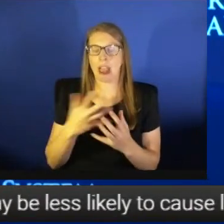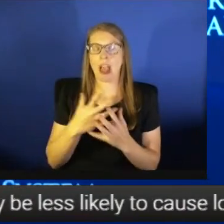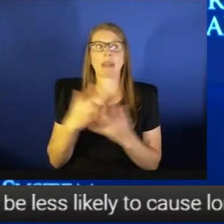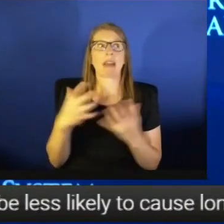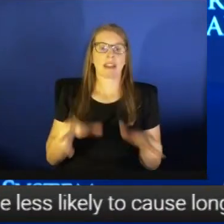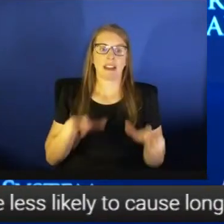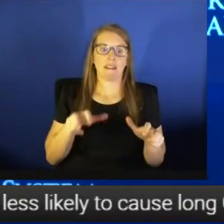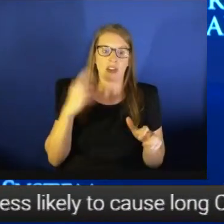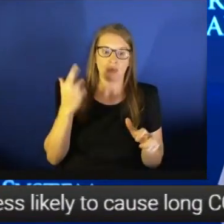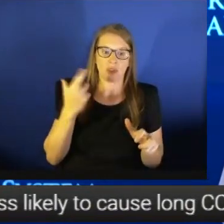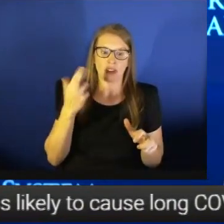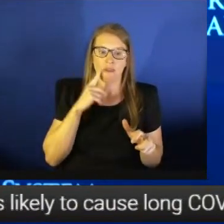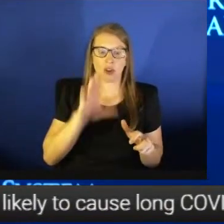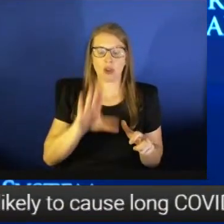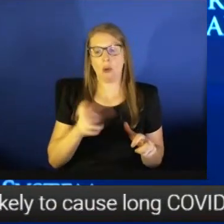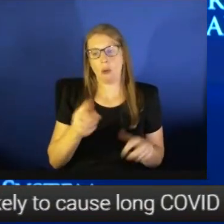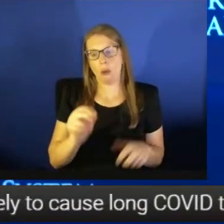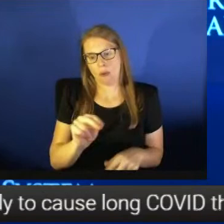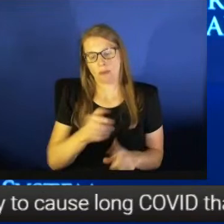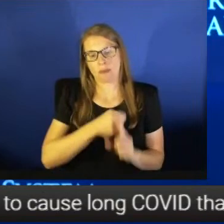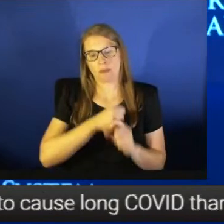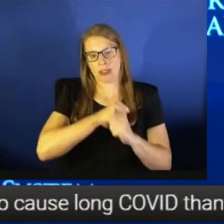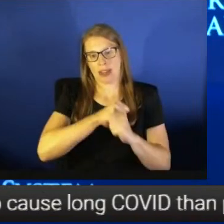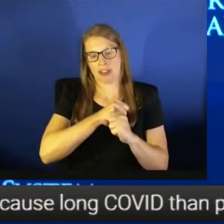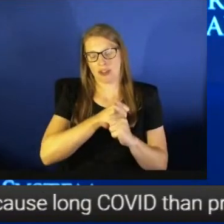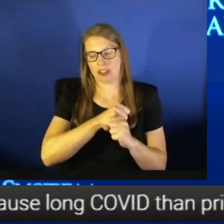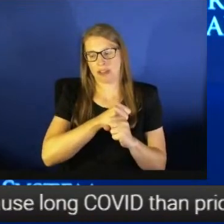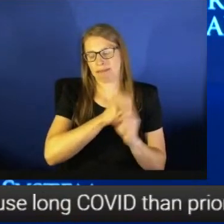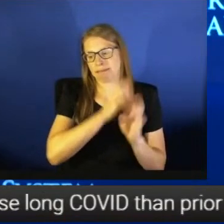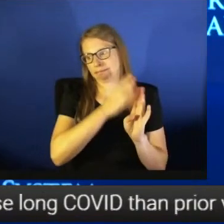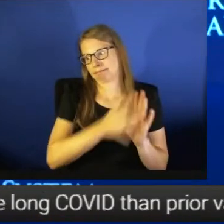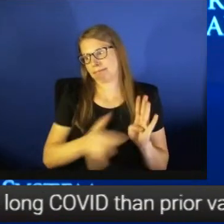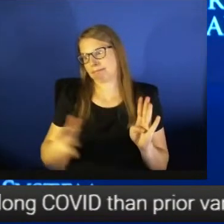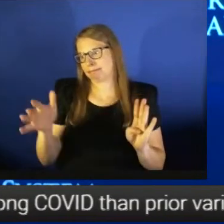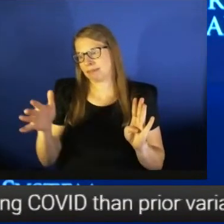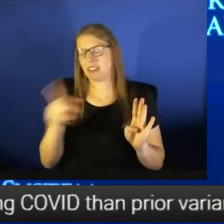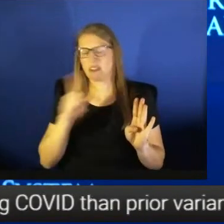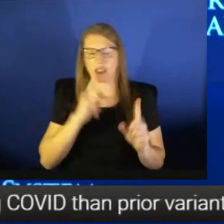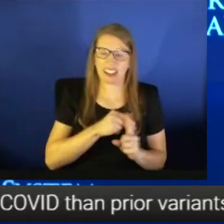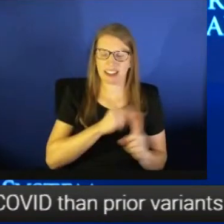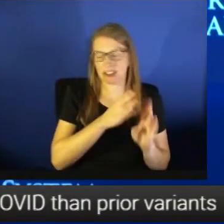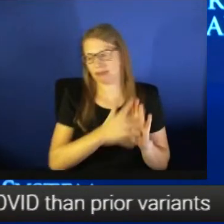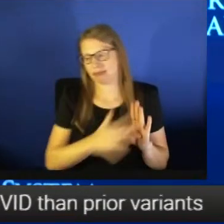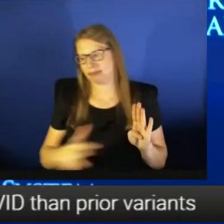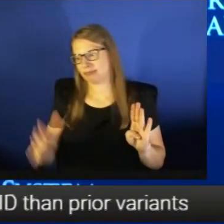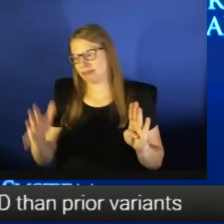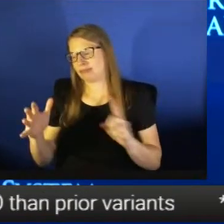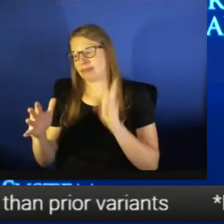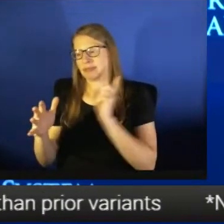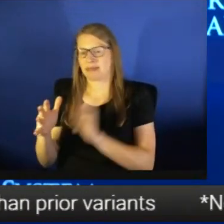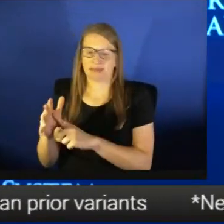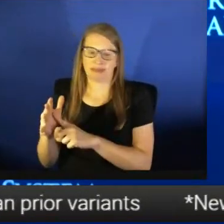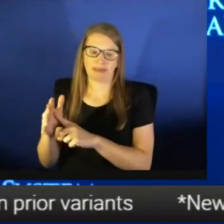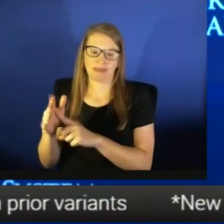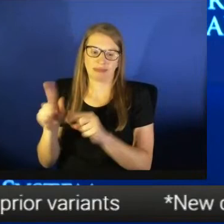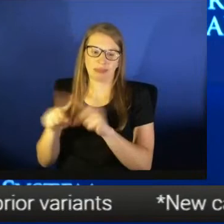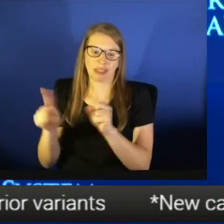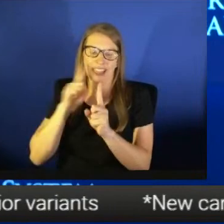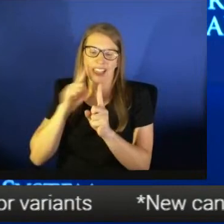your own protection to get vaccinated against COVID, but I think